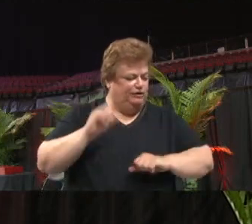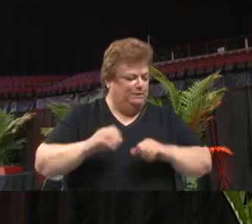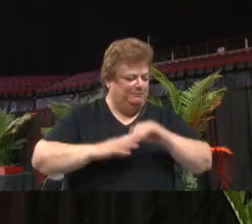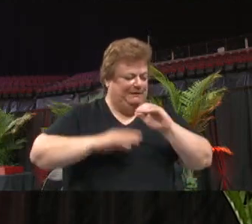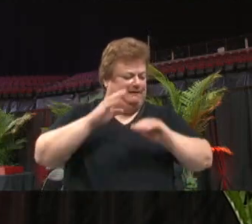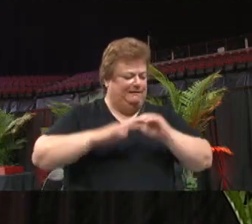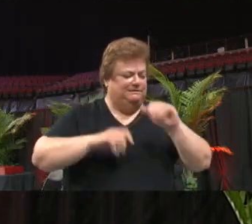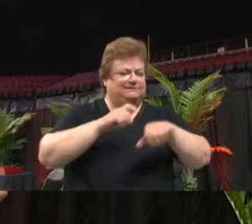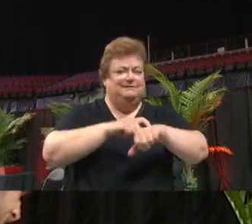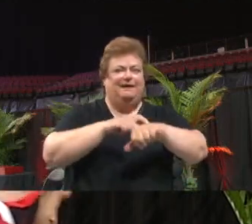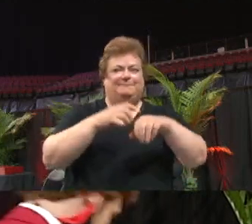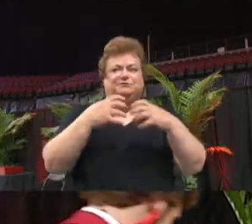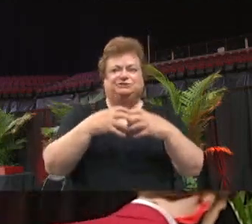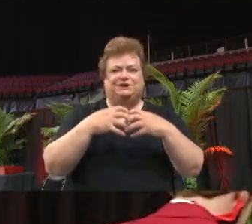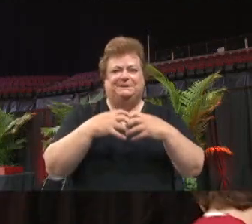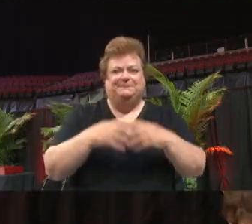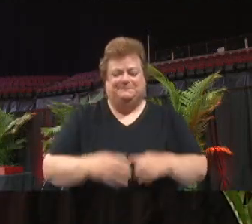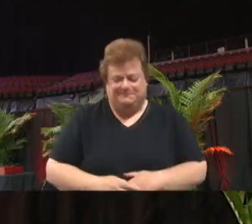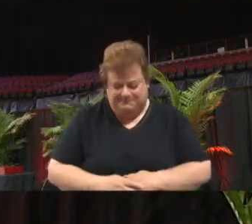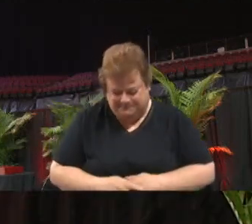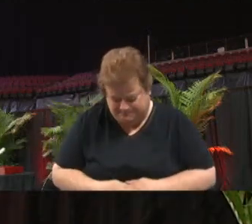Machine."